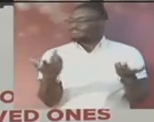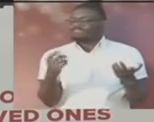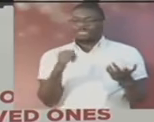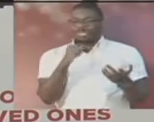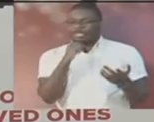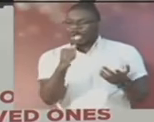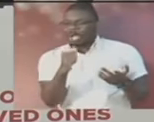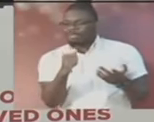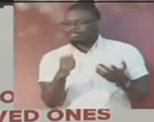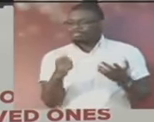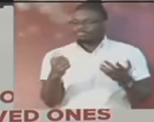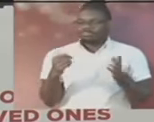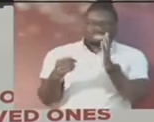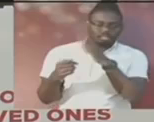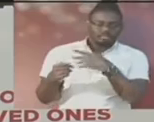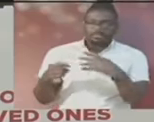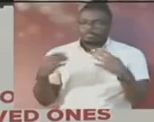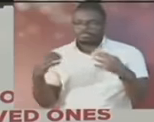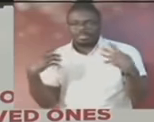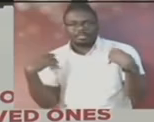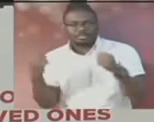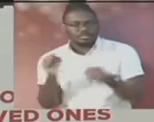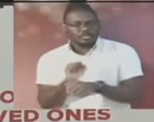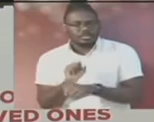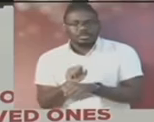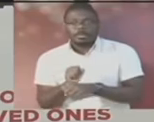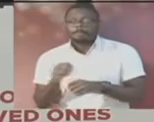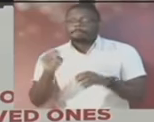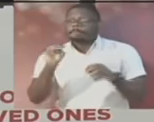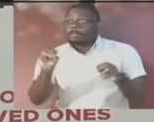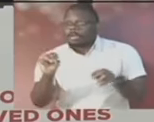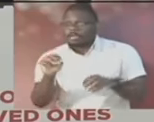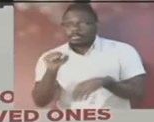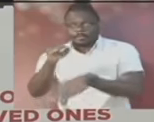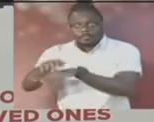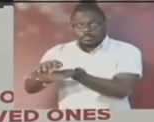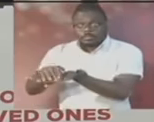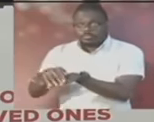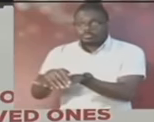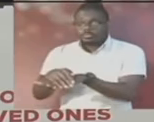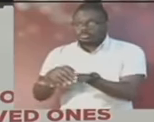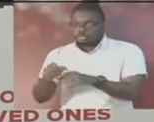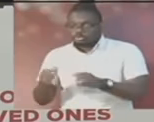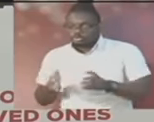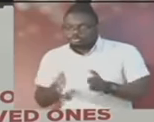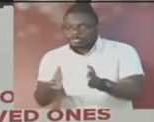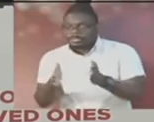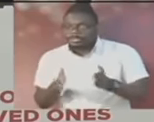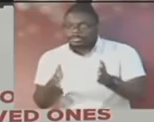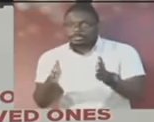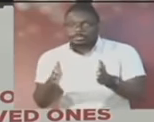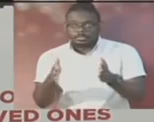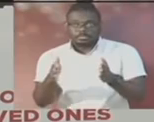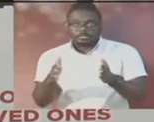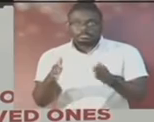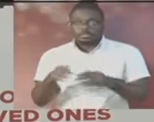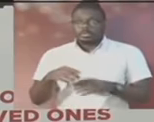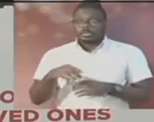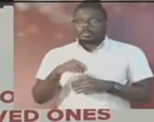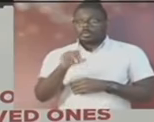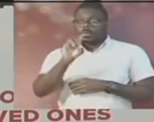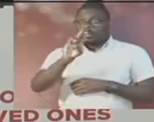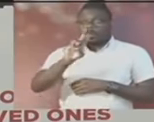very concerned about scenes on Areopita Avenue where there was congregation of persons,